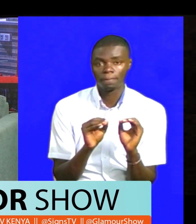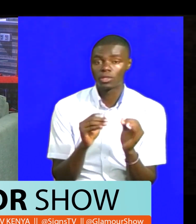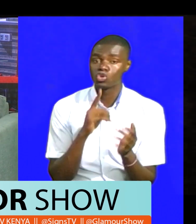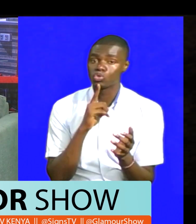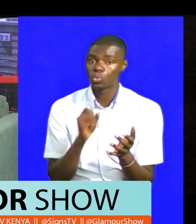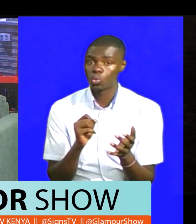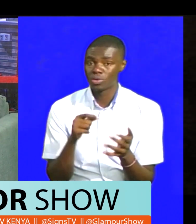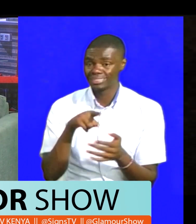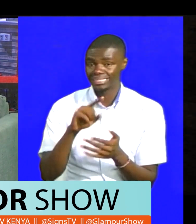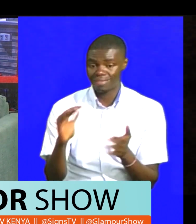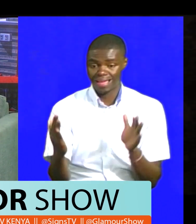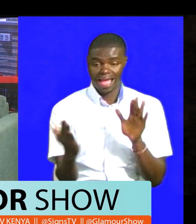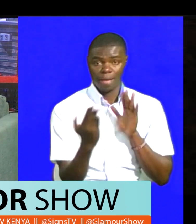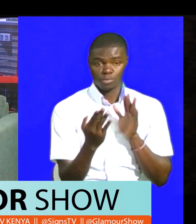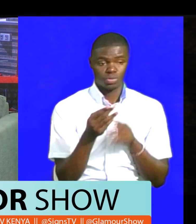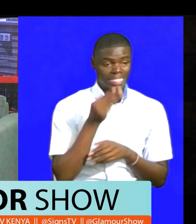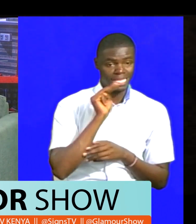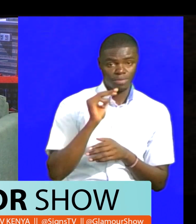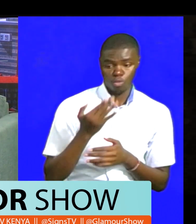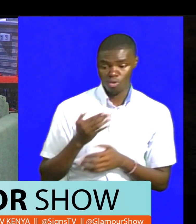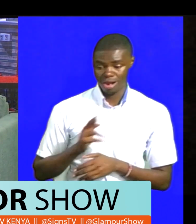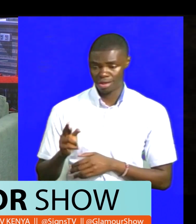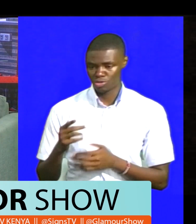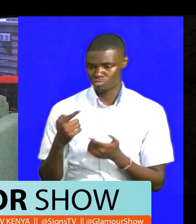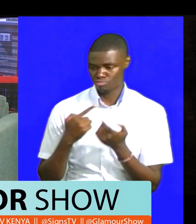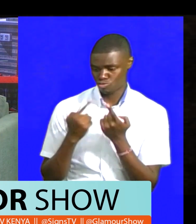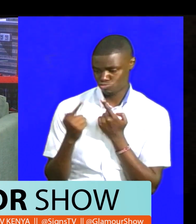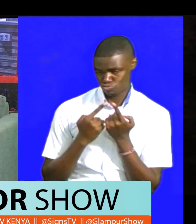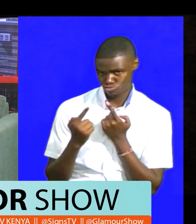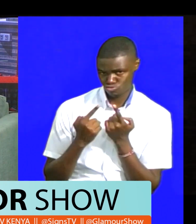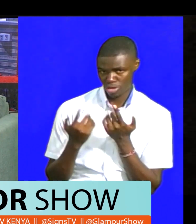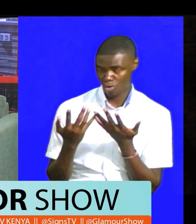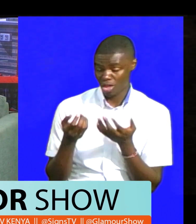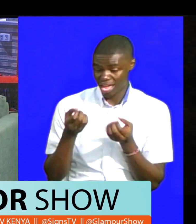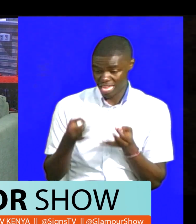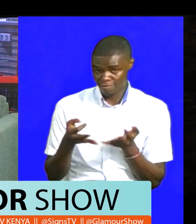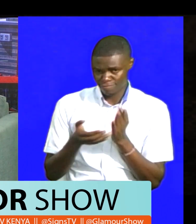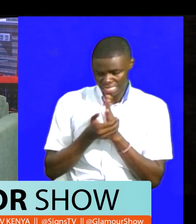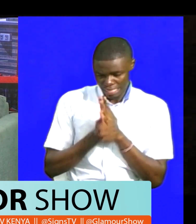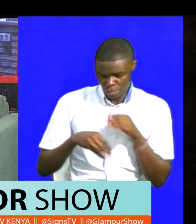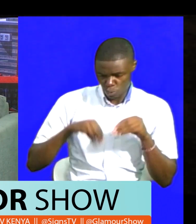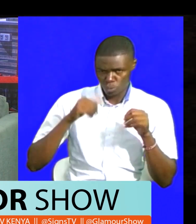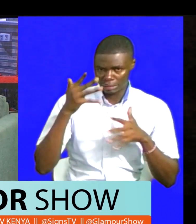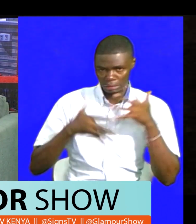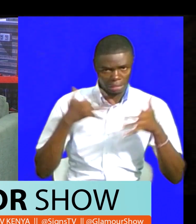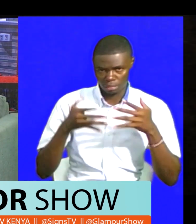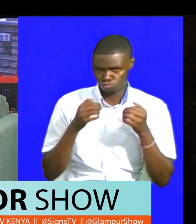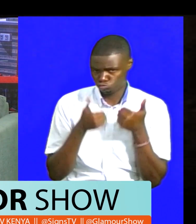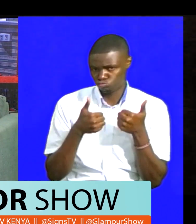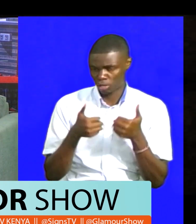basically, how you're going to approach him or her, you talk to them. That is, if you have the sign language skills, you talk to them. Or